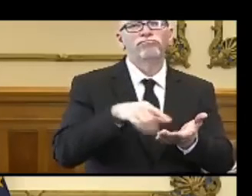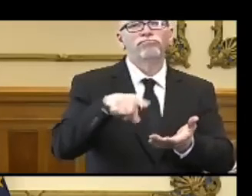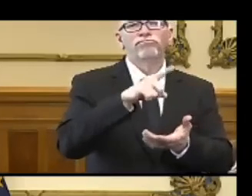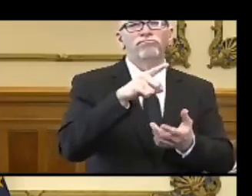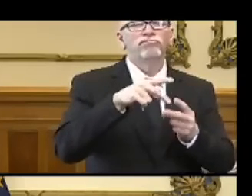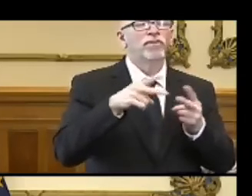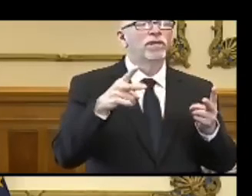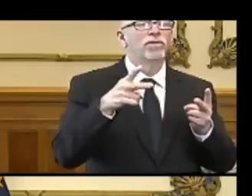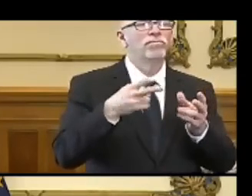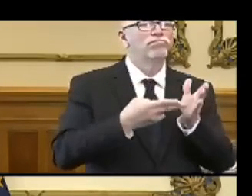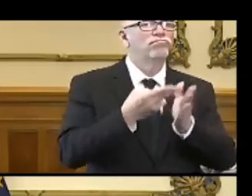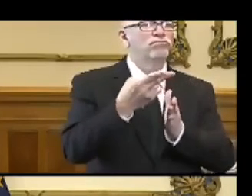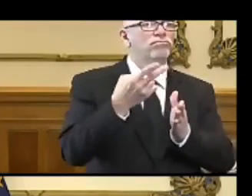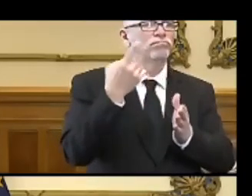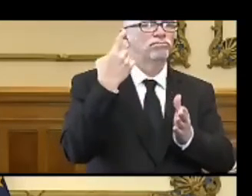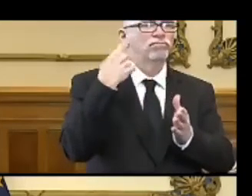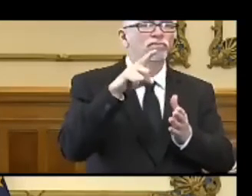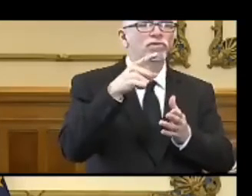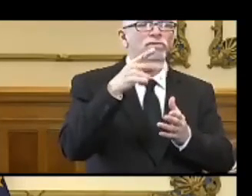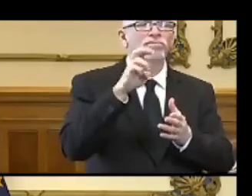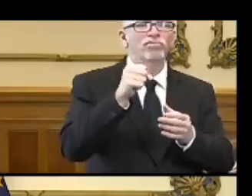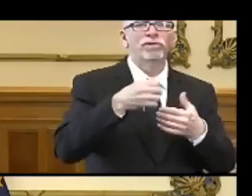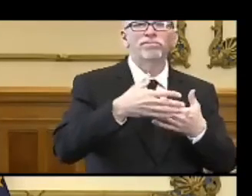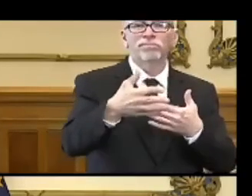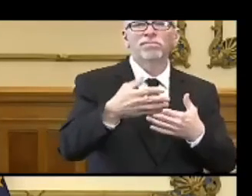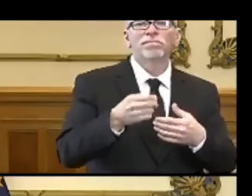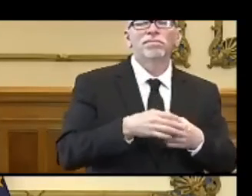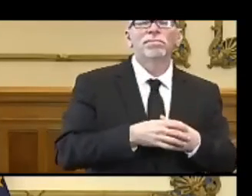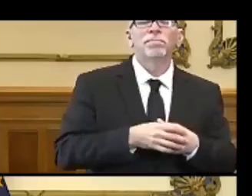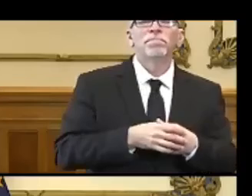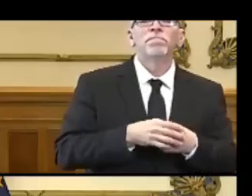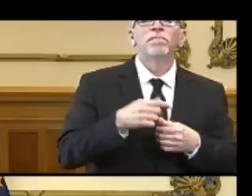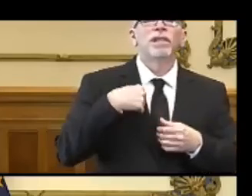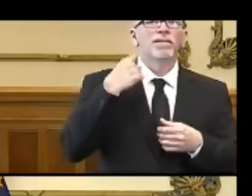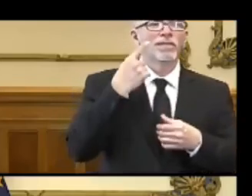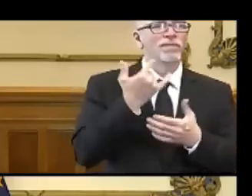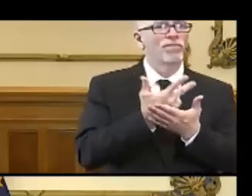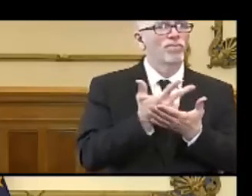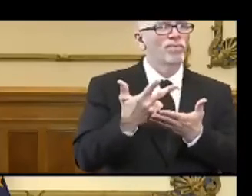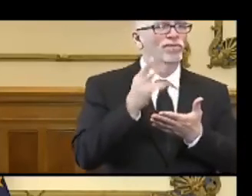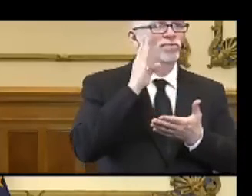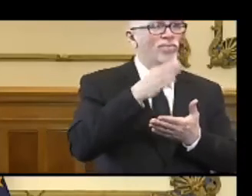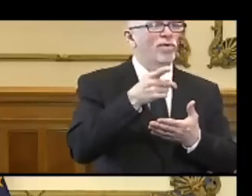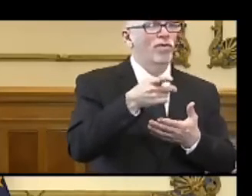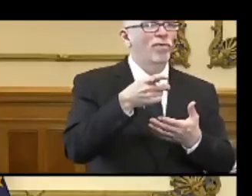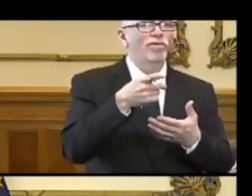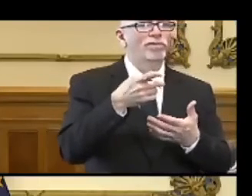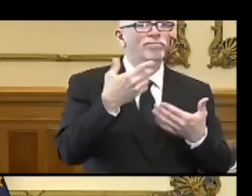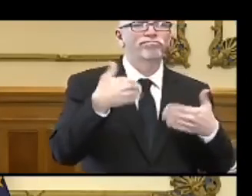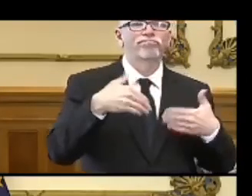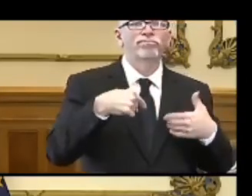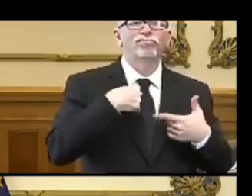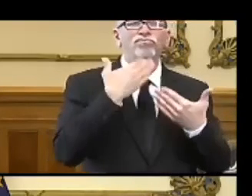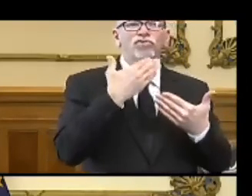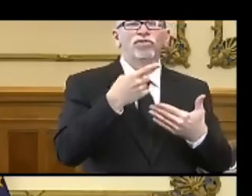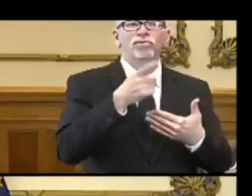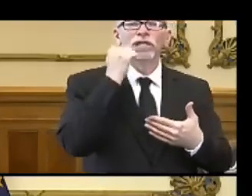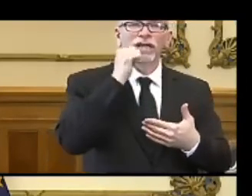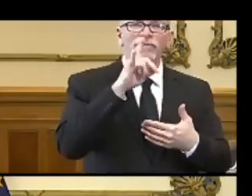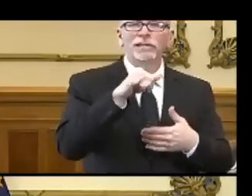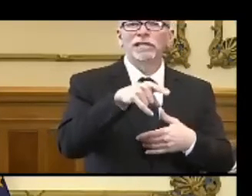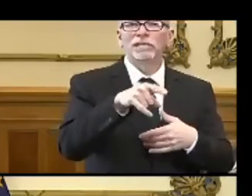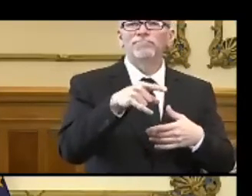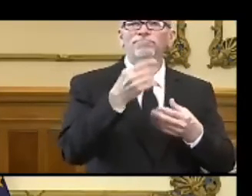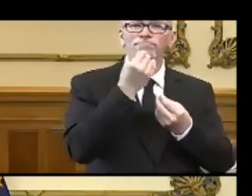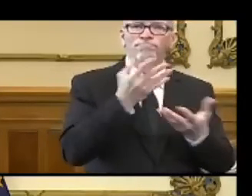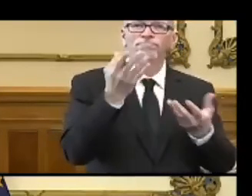front for the press to ask questions. Now, I think 3 weeks in a row, so, thank you for that. My question